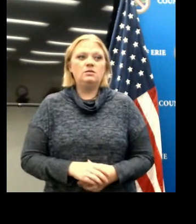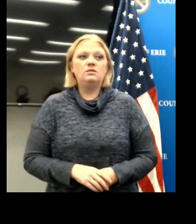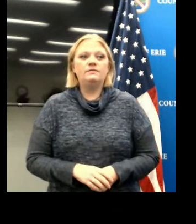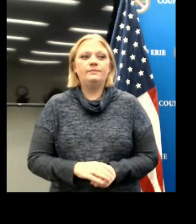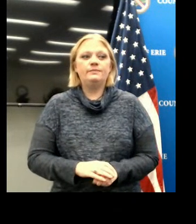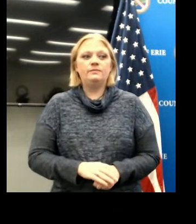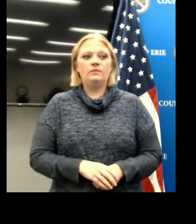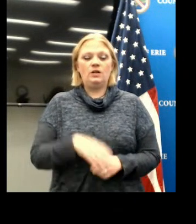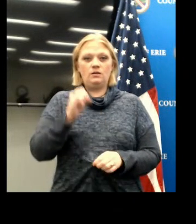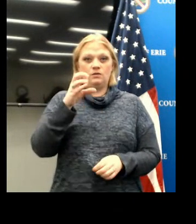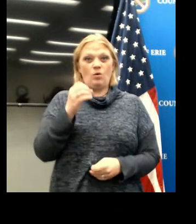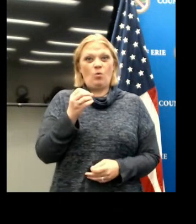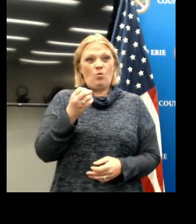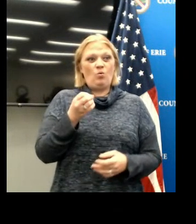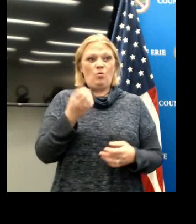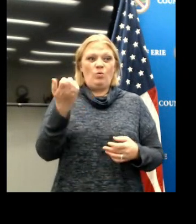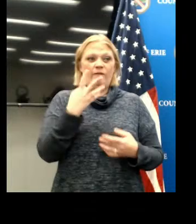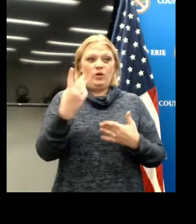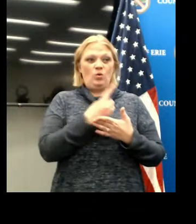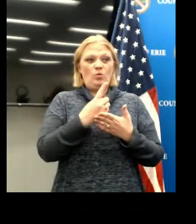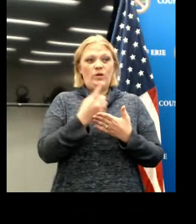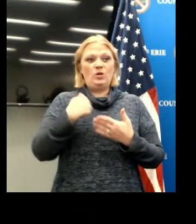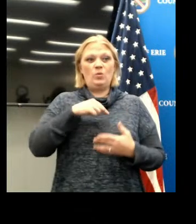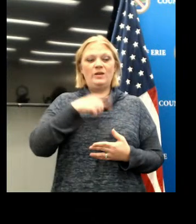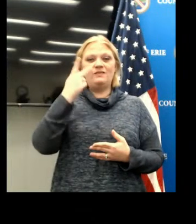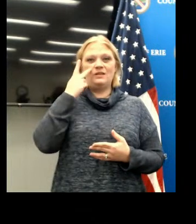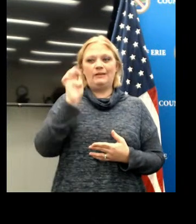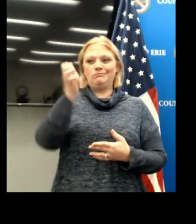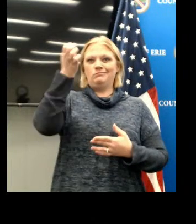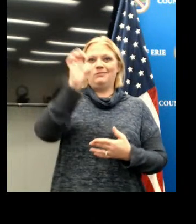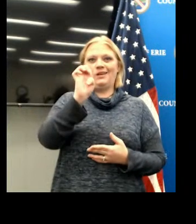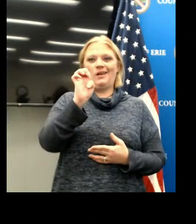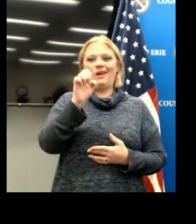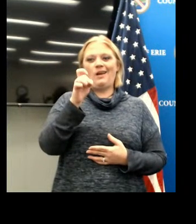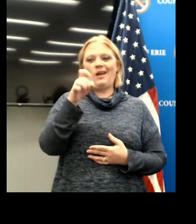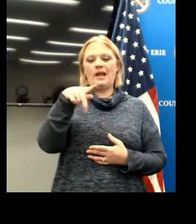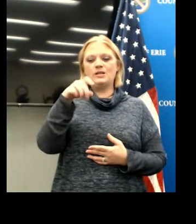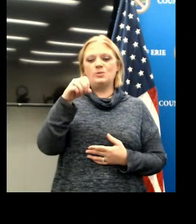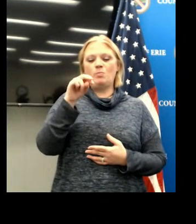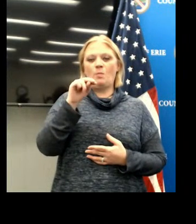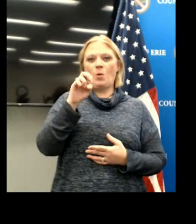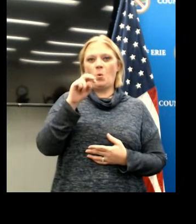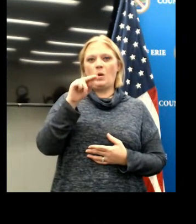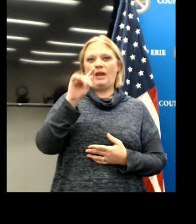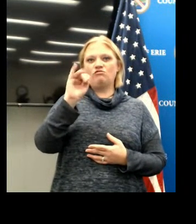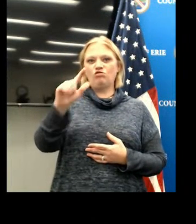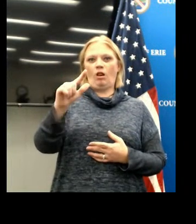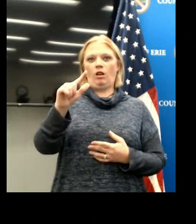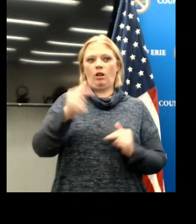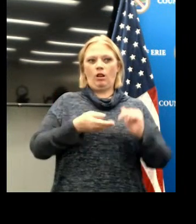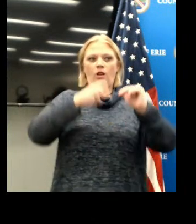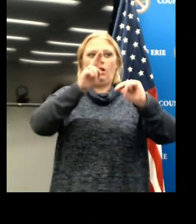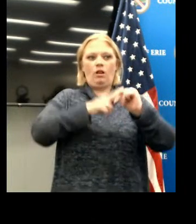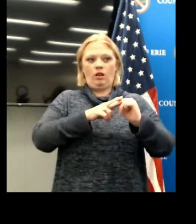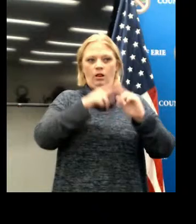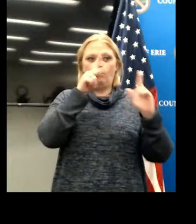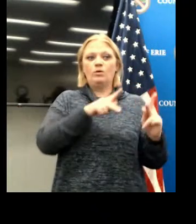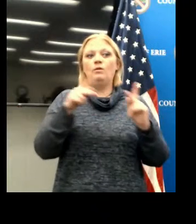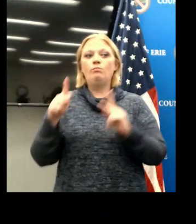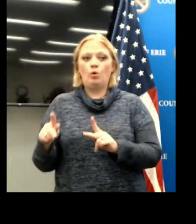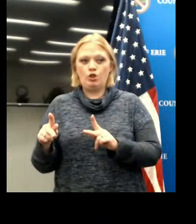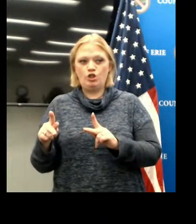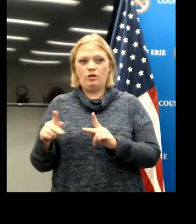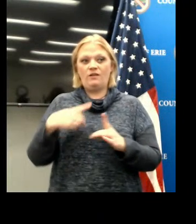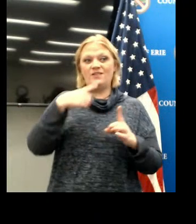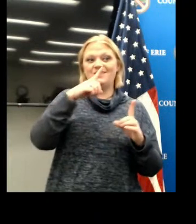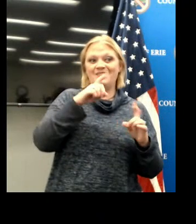in the past couple weeks we've seen an exponential rise in the proportion of positive tests and the number of